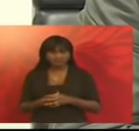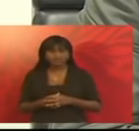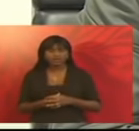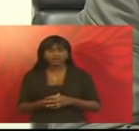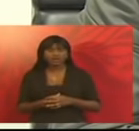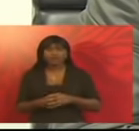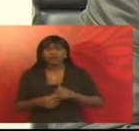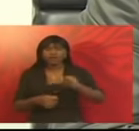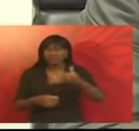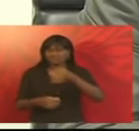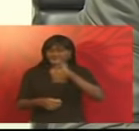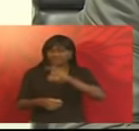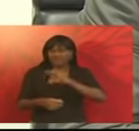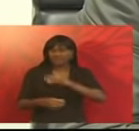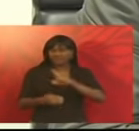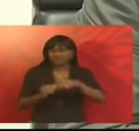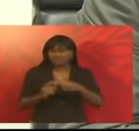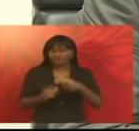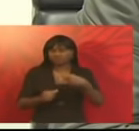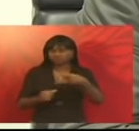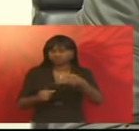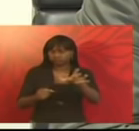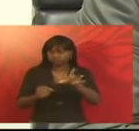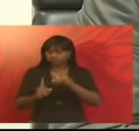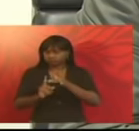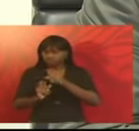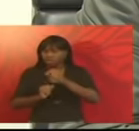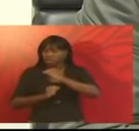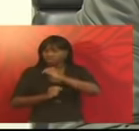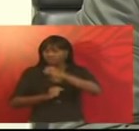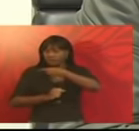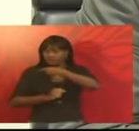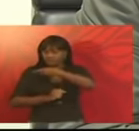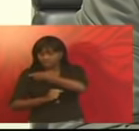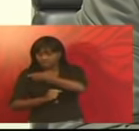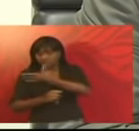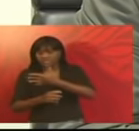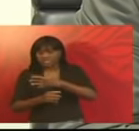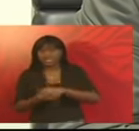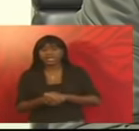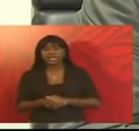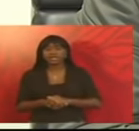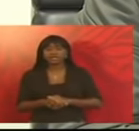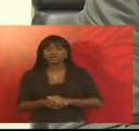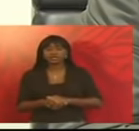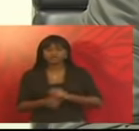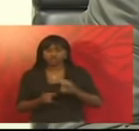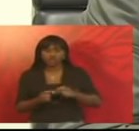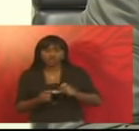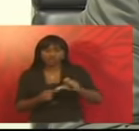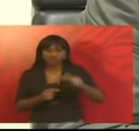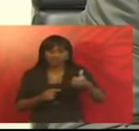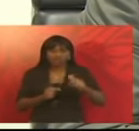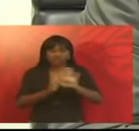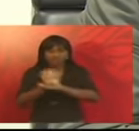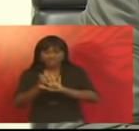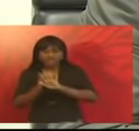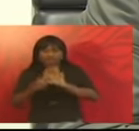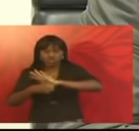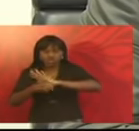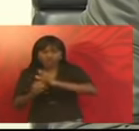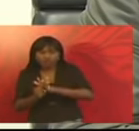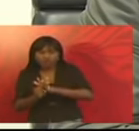benefits that would accrue from having a vaccinated individual not get ill themselves and not have the risk